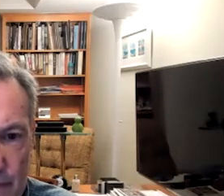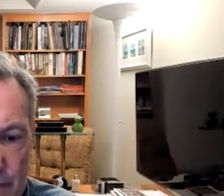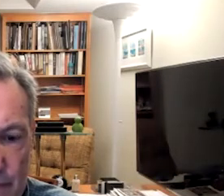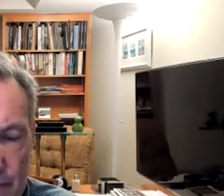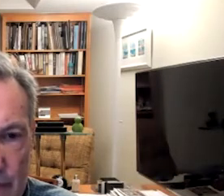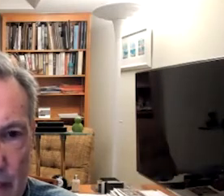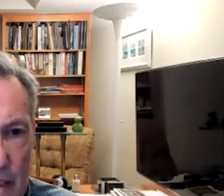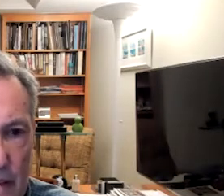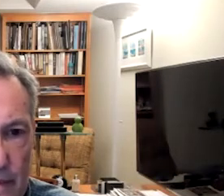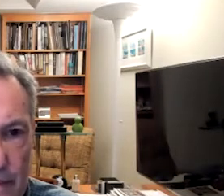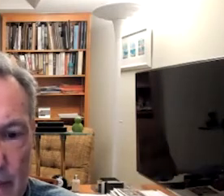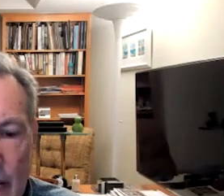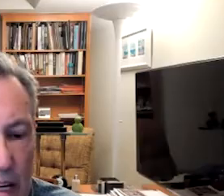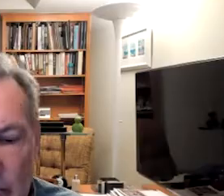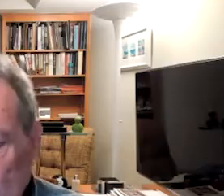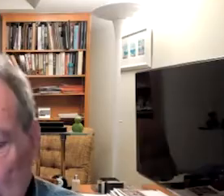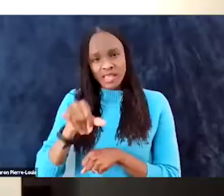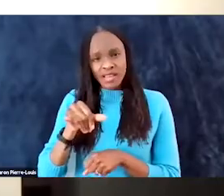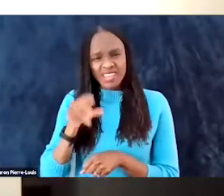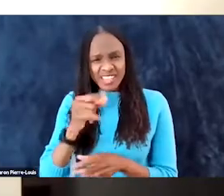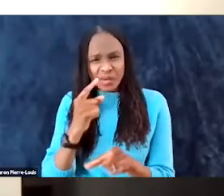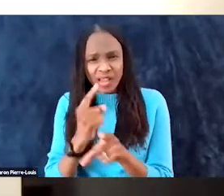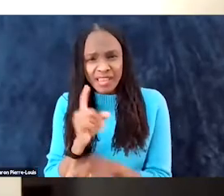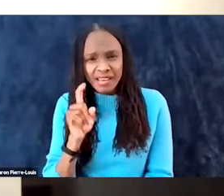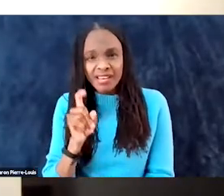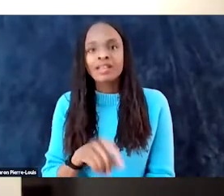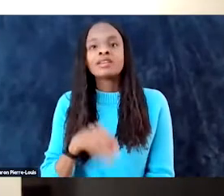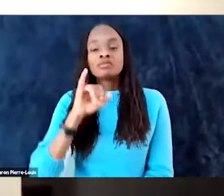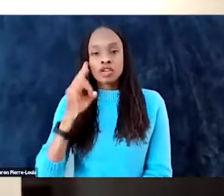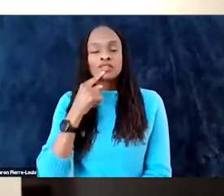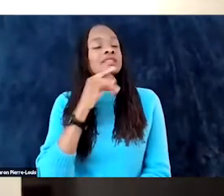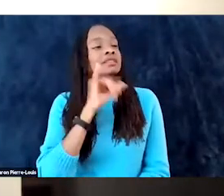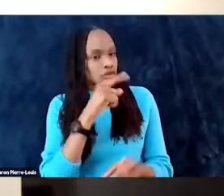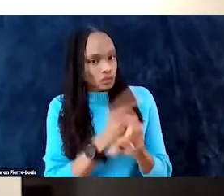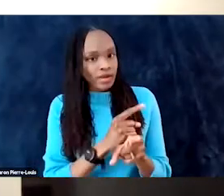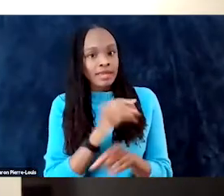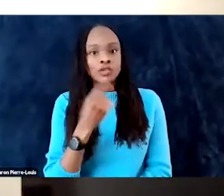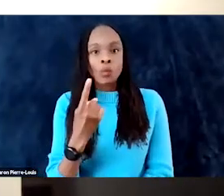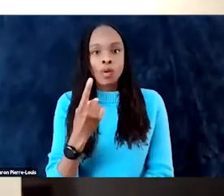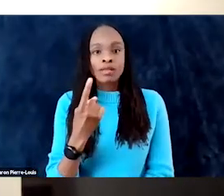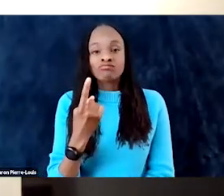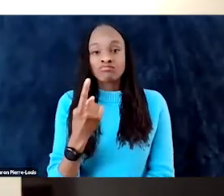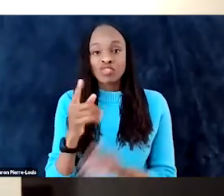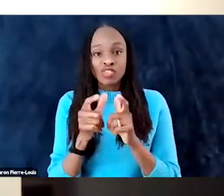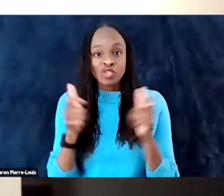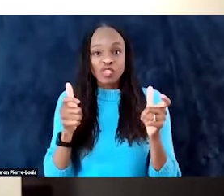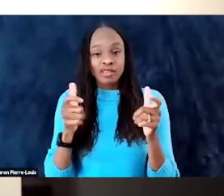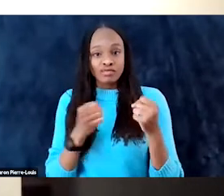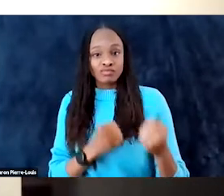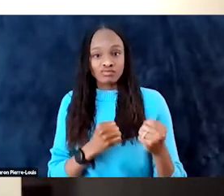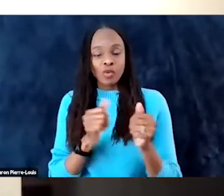real potential for that. Does that sound right to you? It sounds very right, and it's one of the great strengths of streaming.